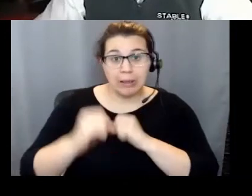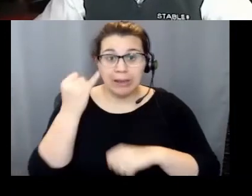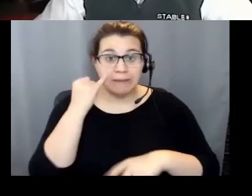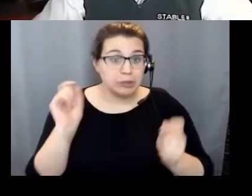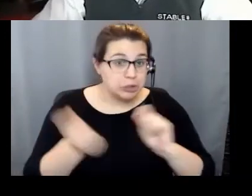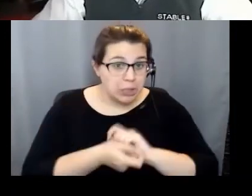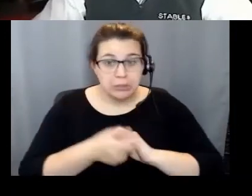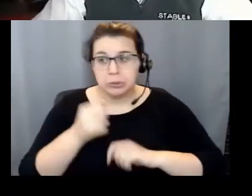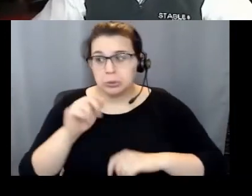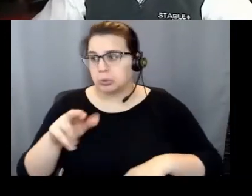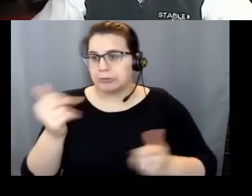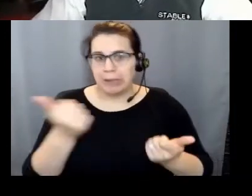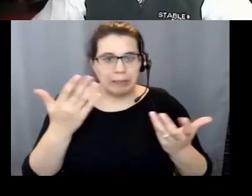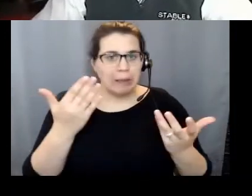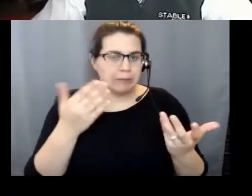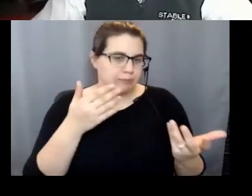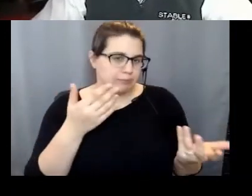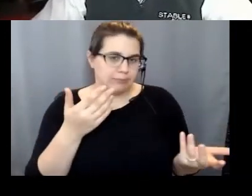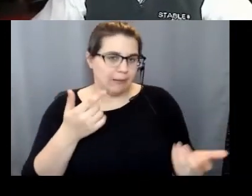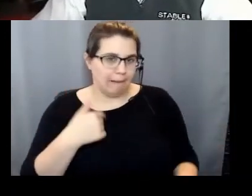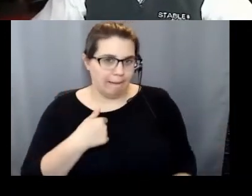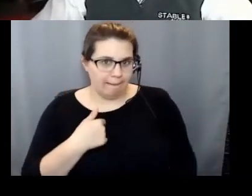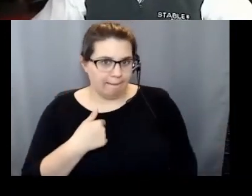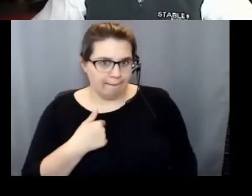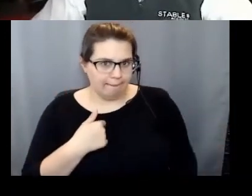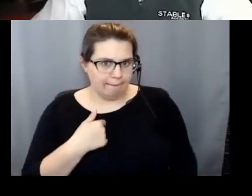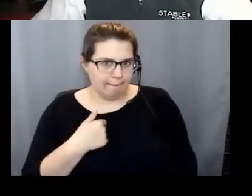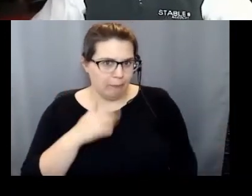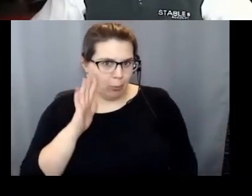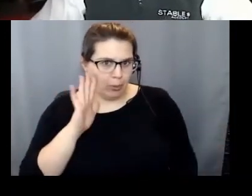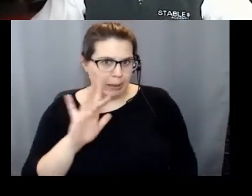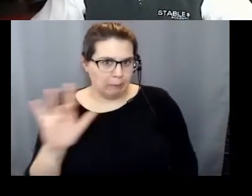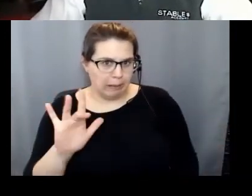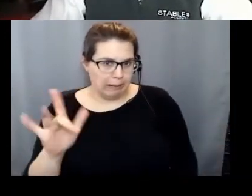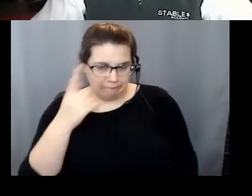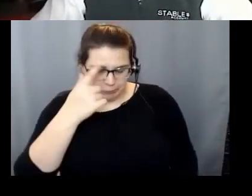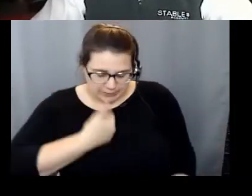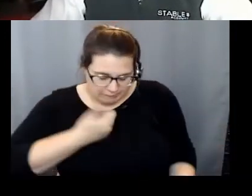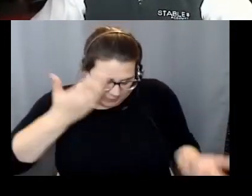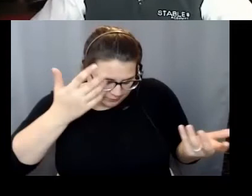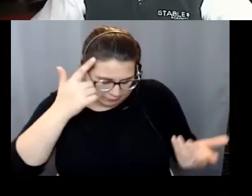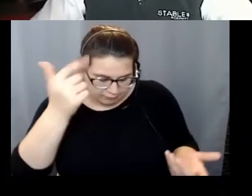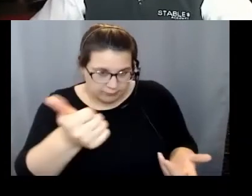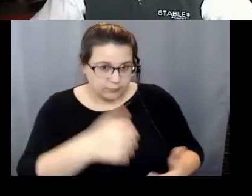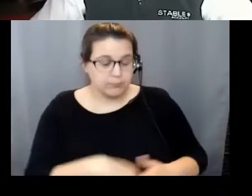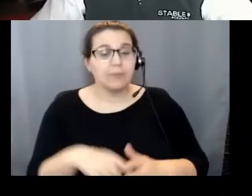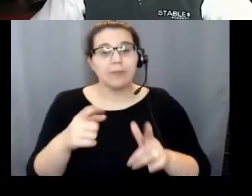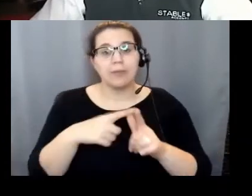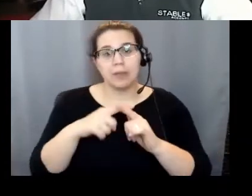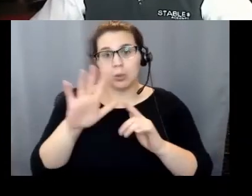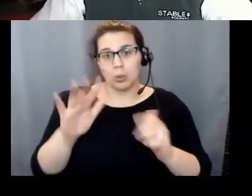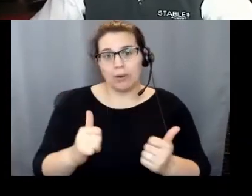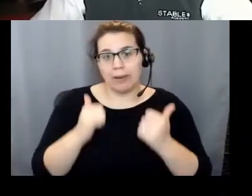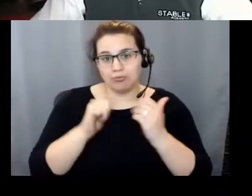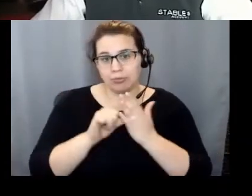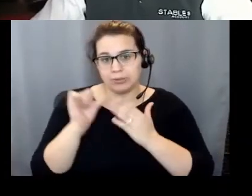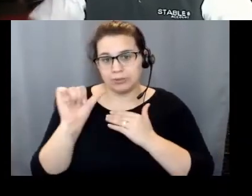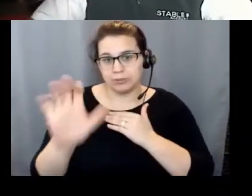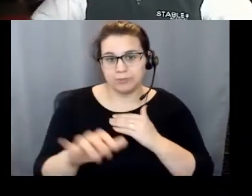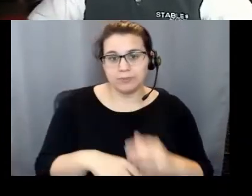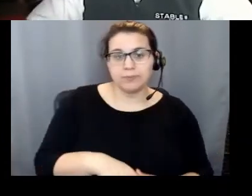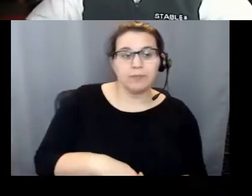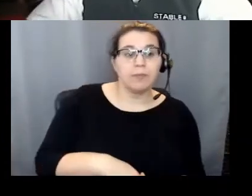things? If you're like me, I'd probably leave that unchecked. And then mailing address. So the mailing